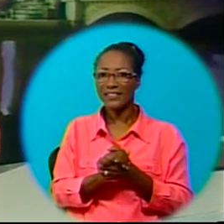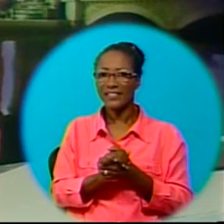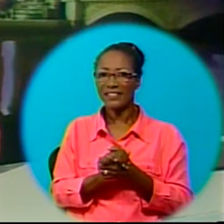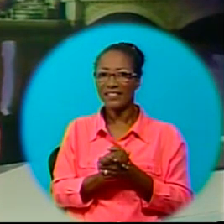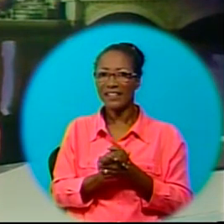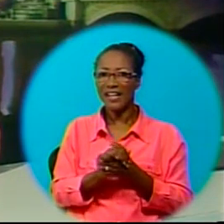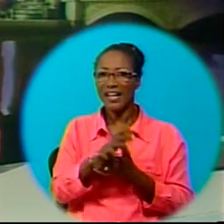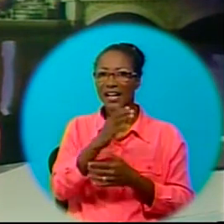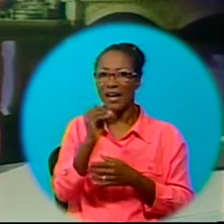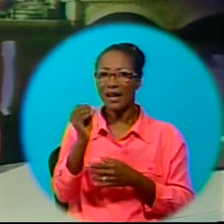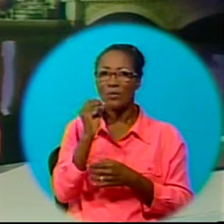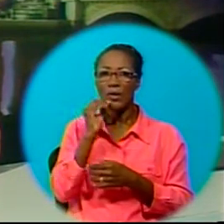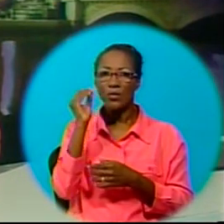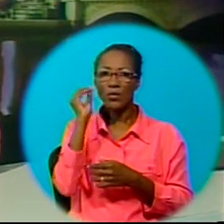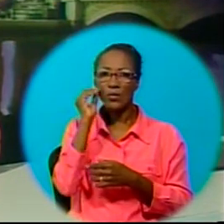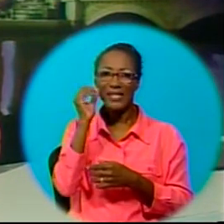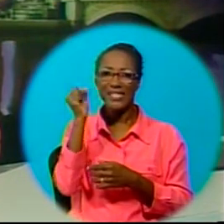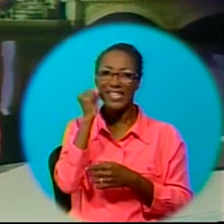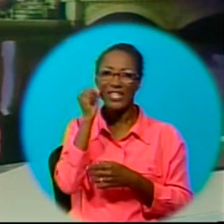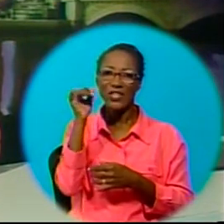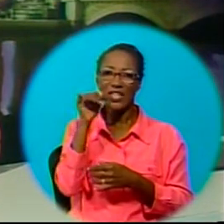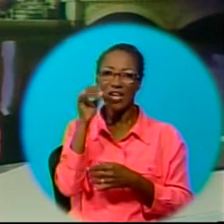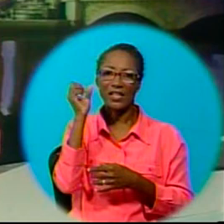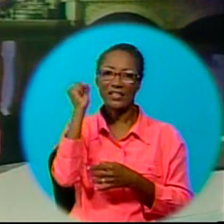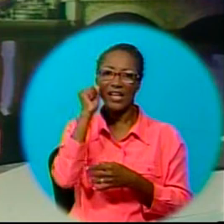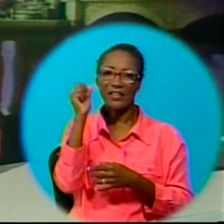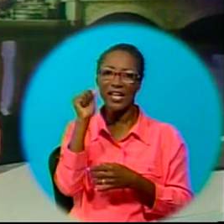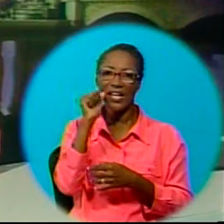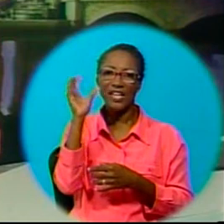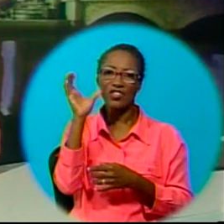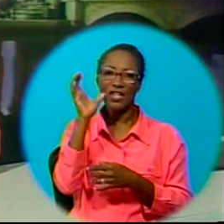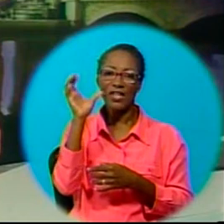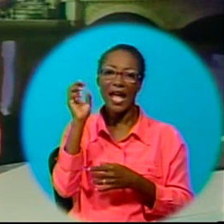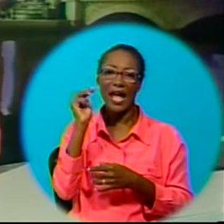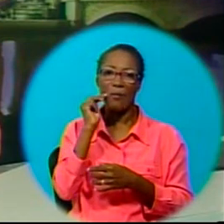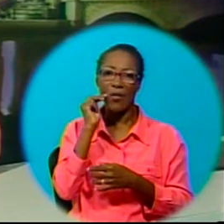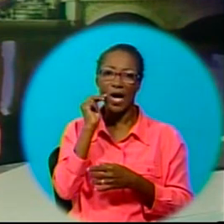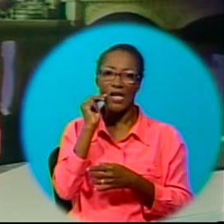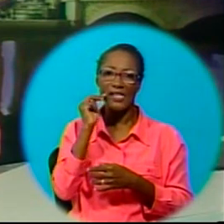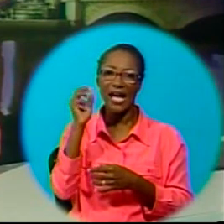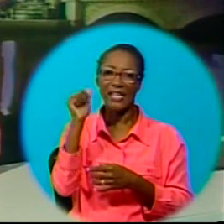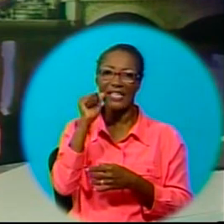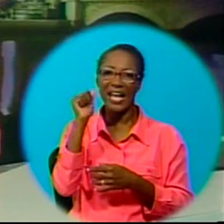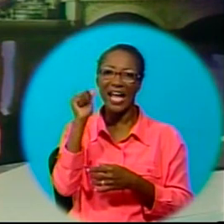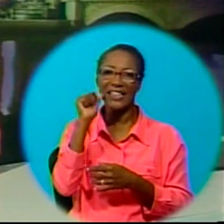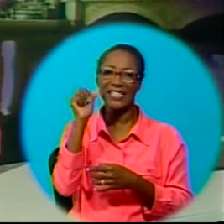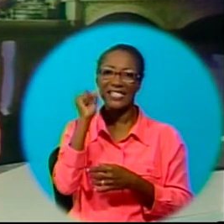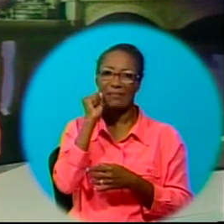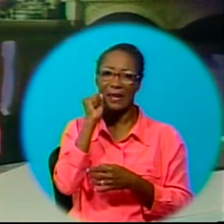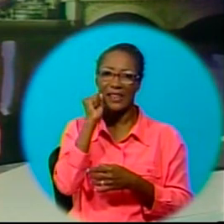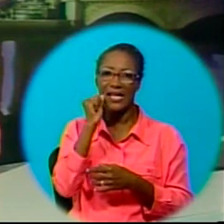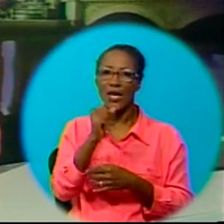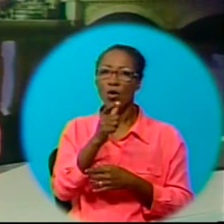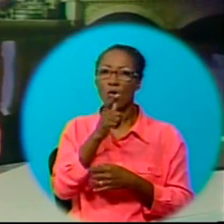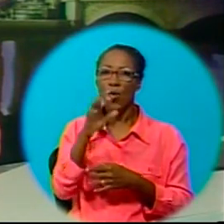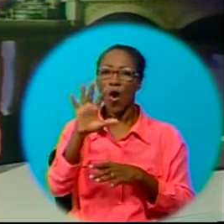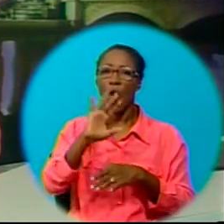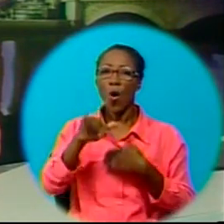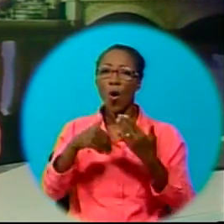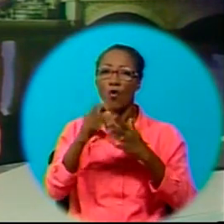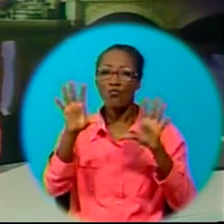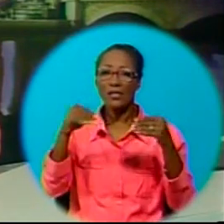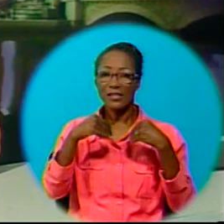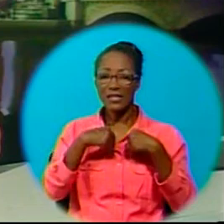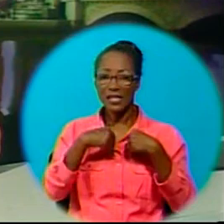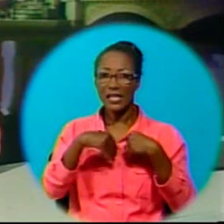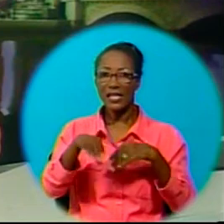Yard, Staffy Agard, Shanda Mwanza, and Aaliyah Aline Smith, who all received grade 1s at CAPE, and Brian Wood,